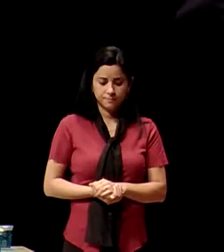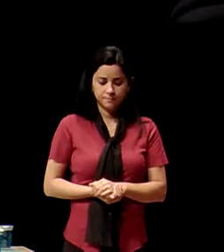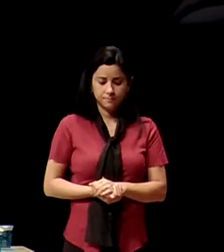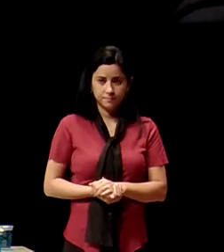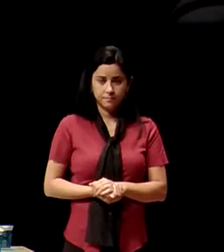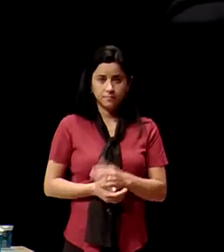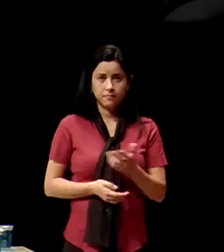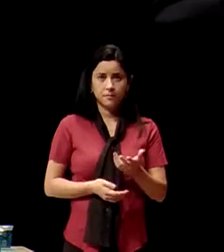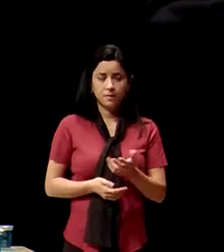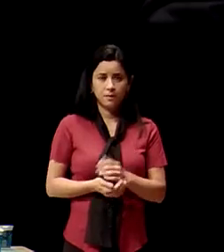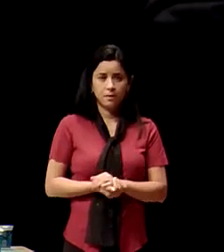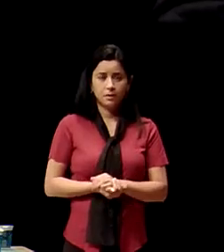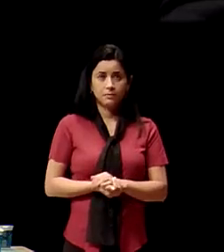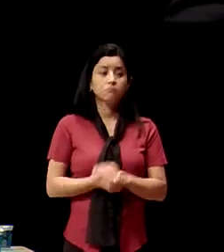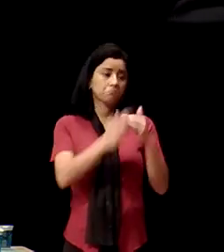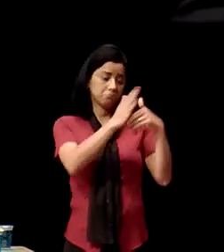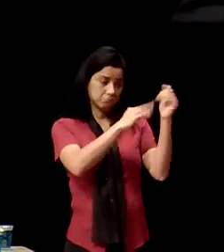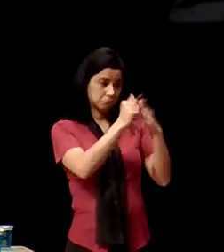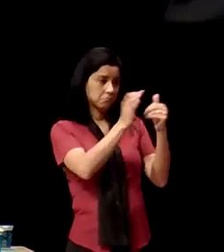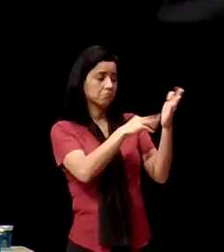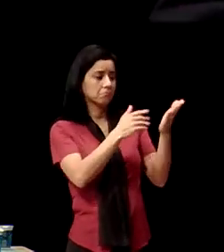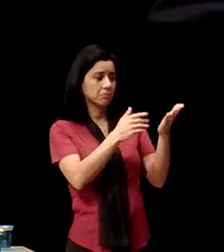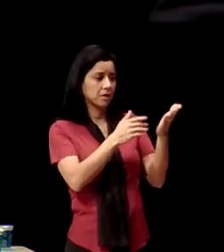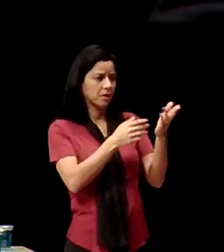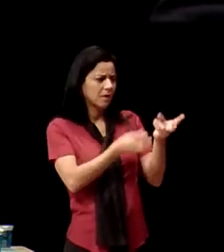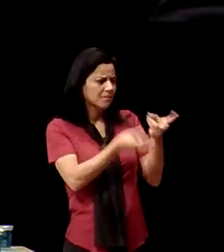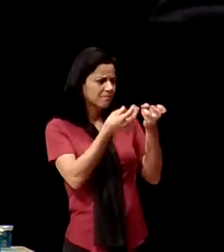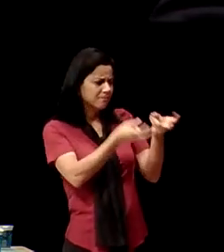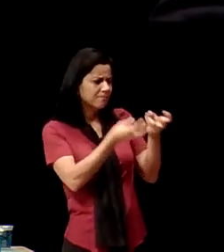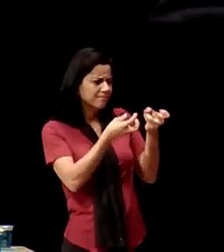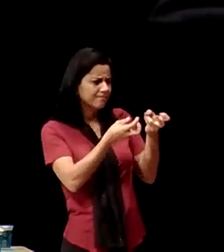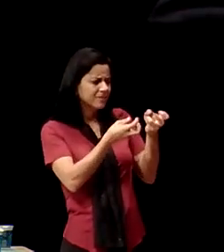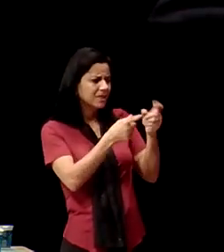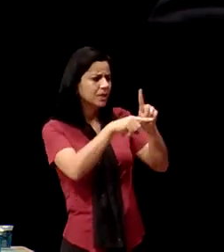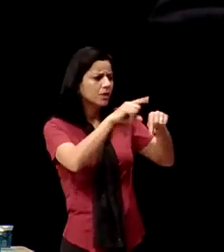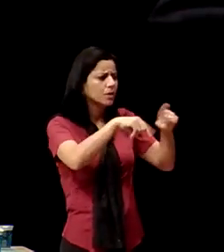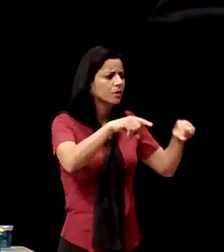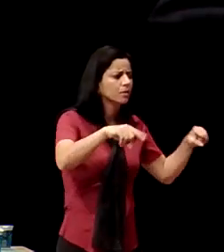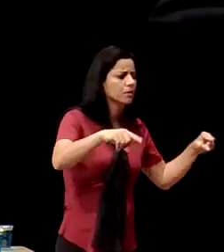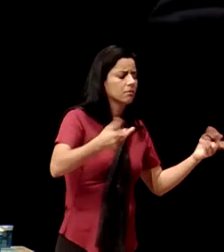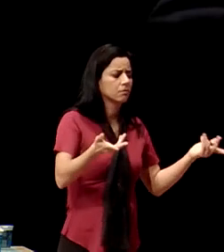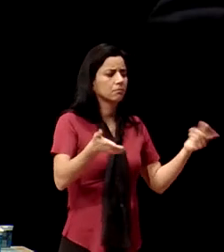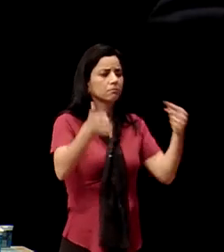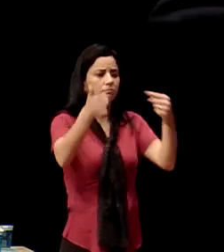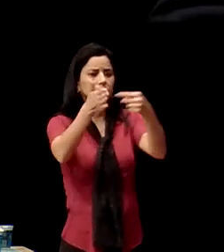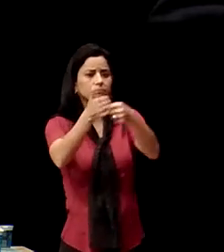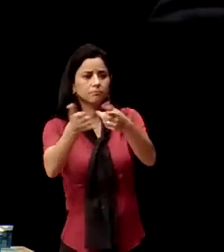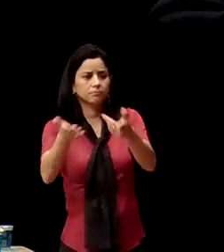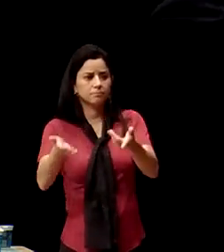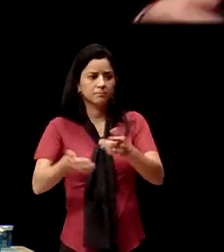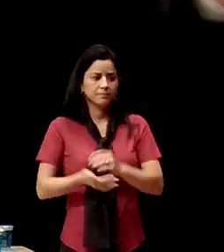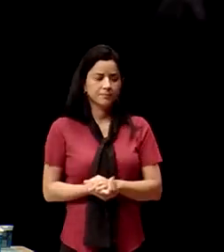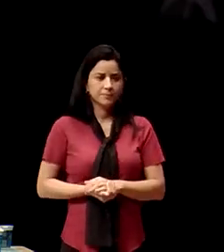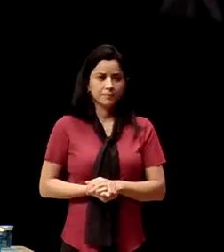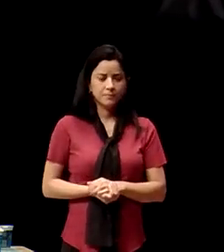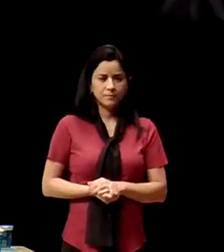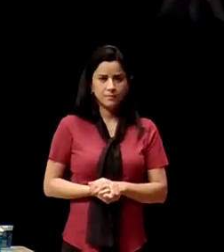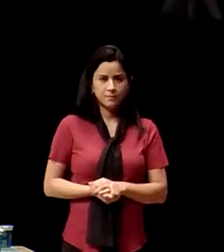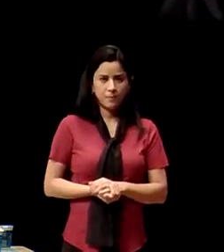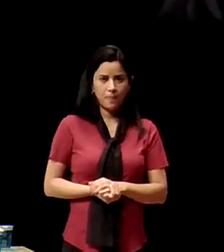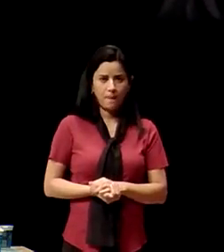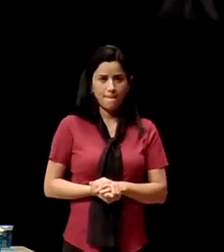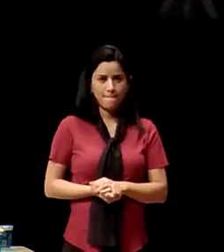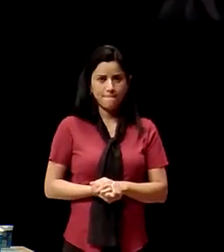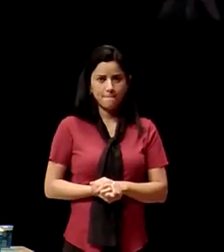mission. Para as atividades profissionais, elas sendo vistas como instrumentos para essa missão. So